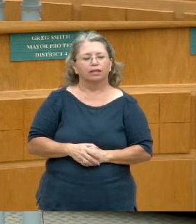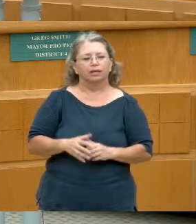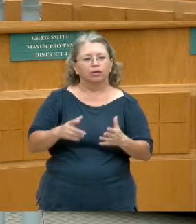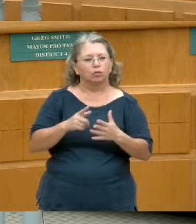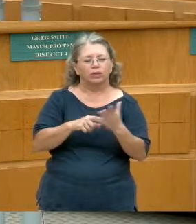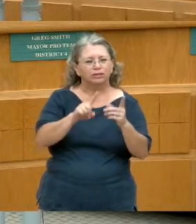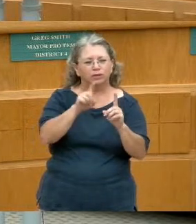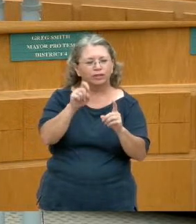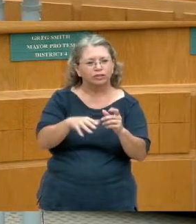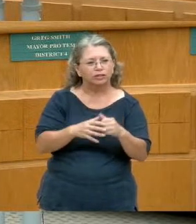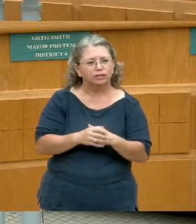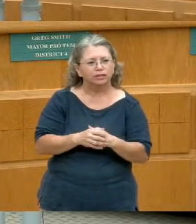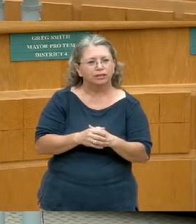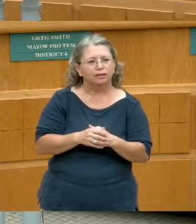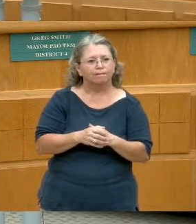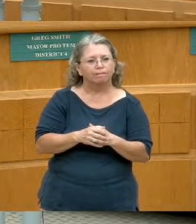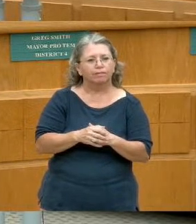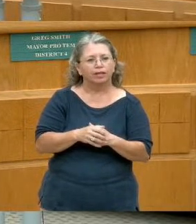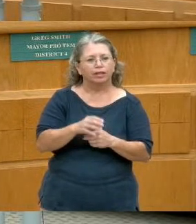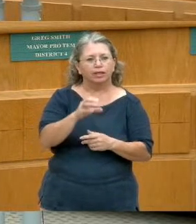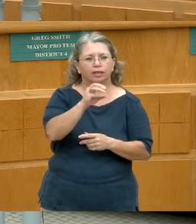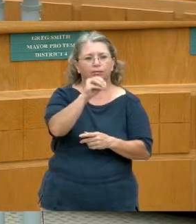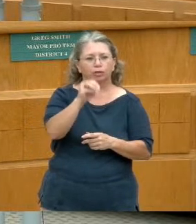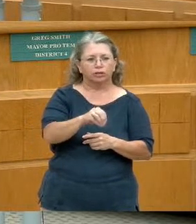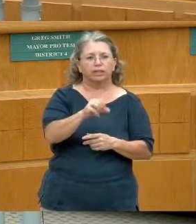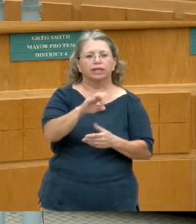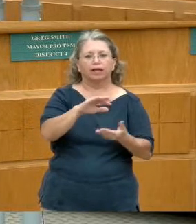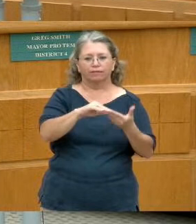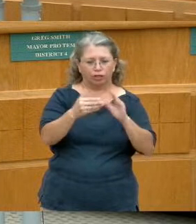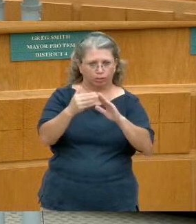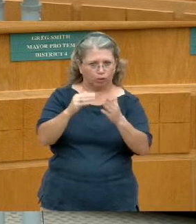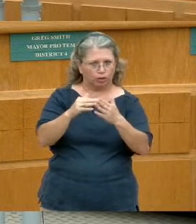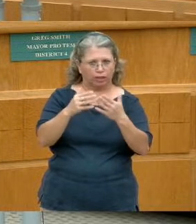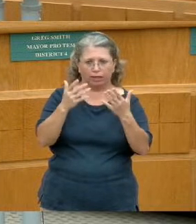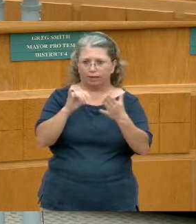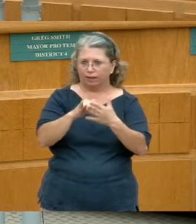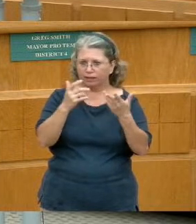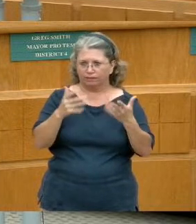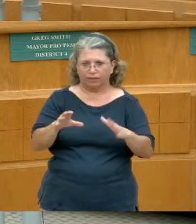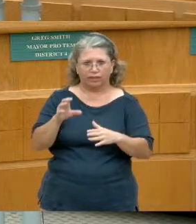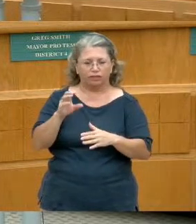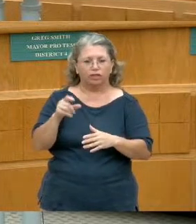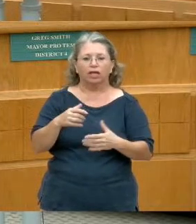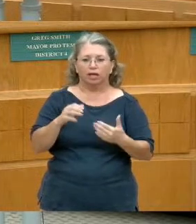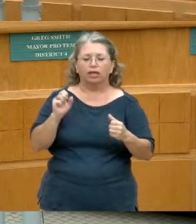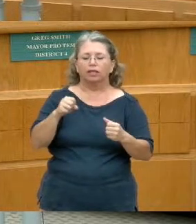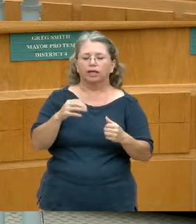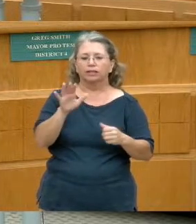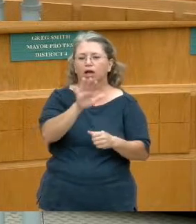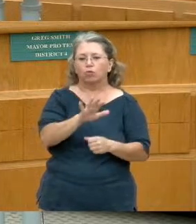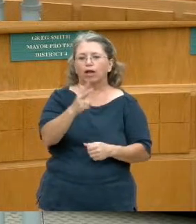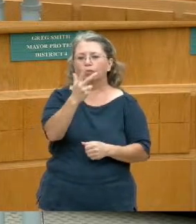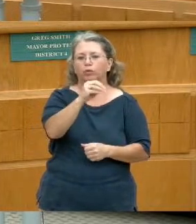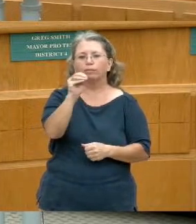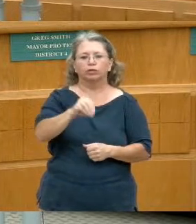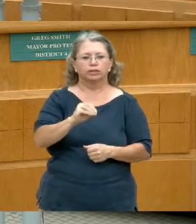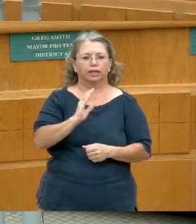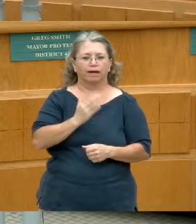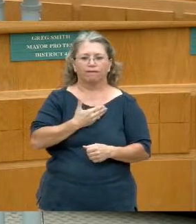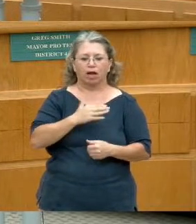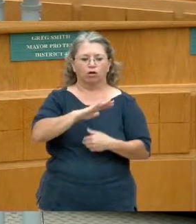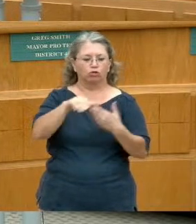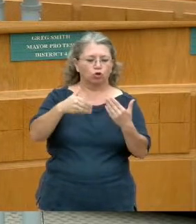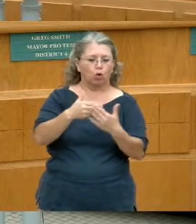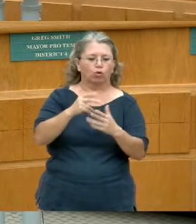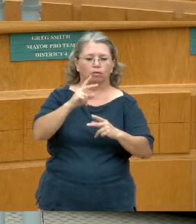was percent of the community that has been tested. Oh, percent of community that's been tested. Around 3% is what our